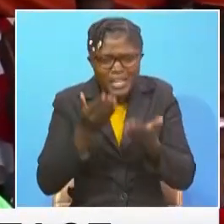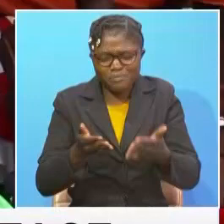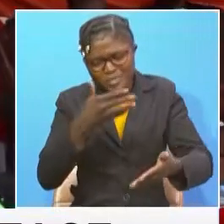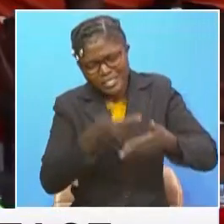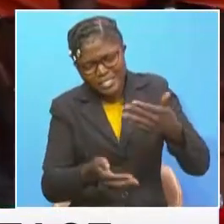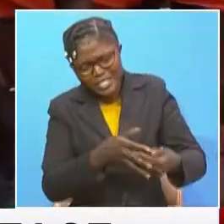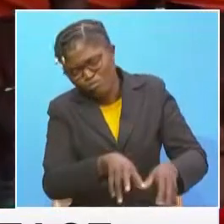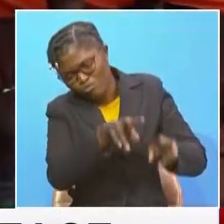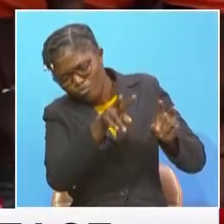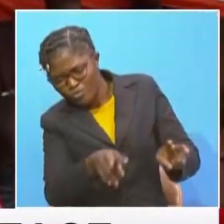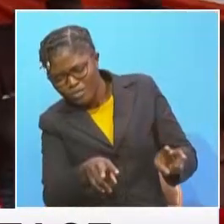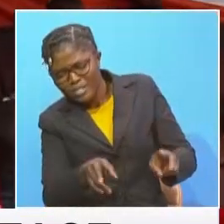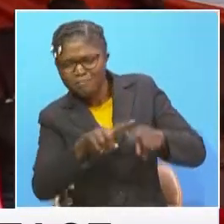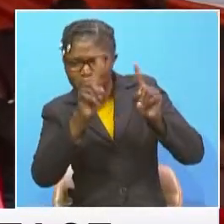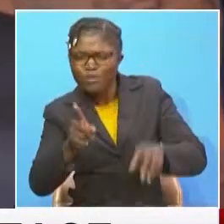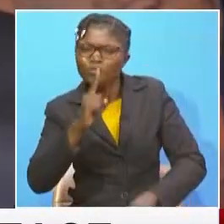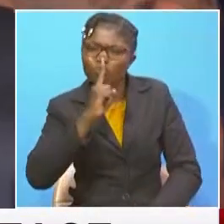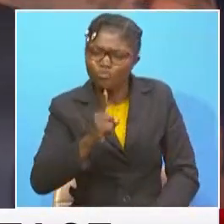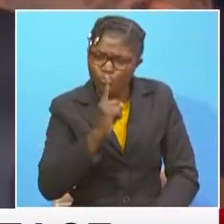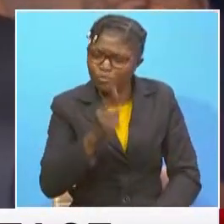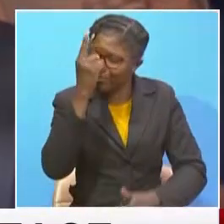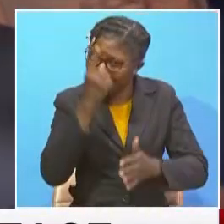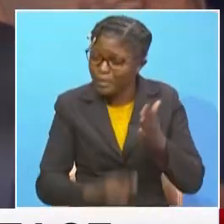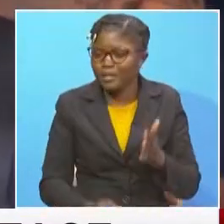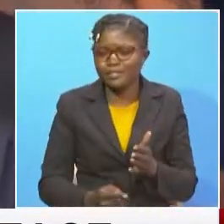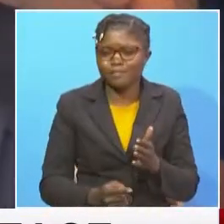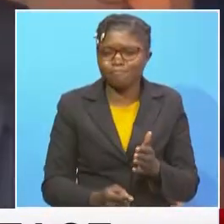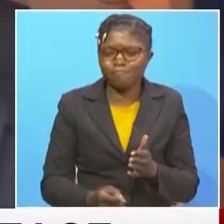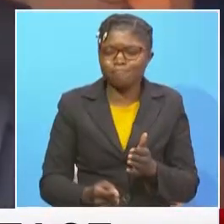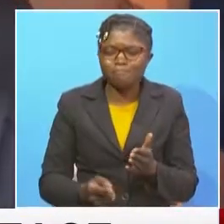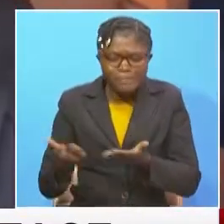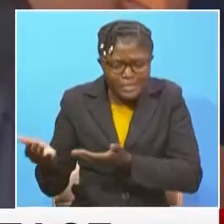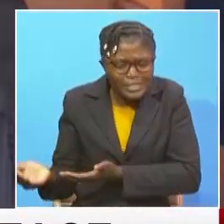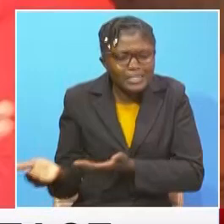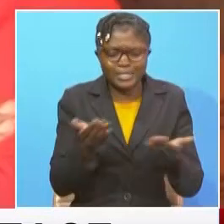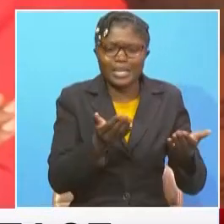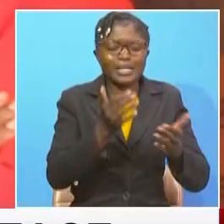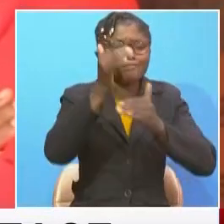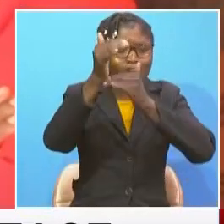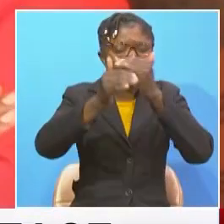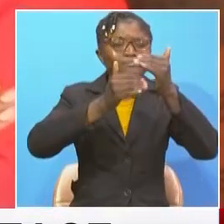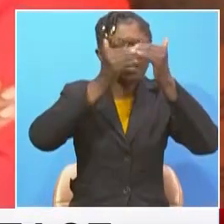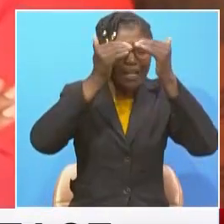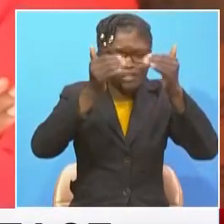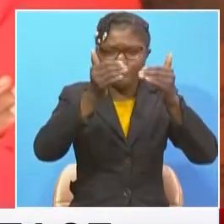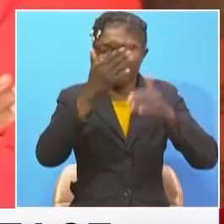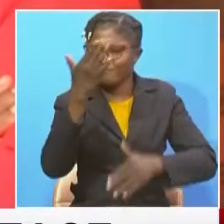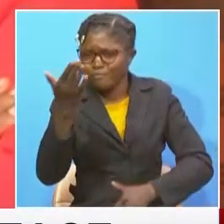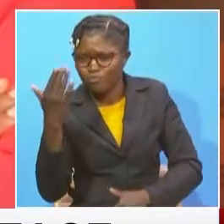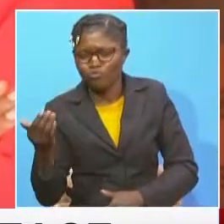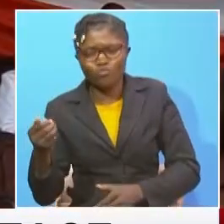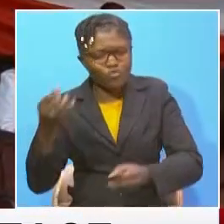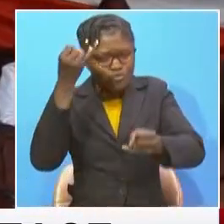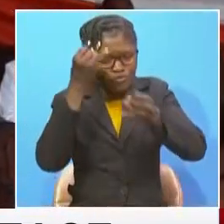simple looking, but the truth of the matter is that she carries the heavenly mandate of